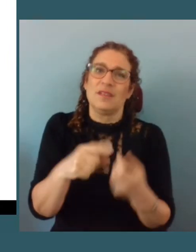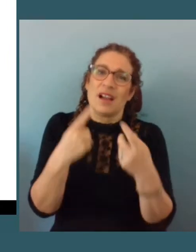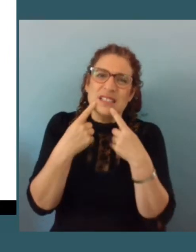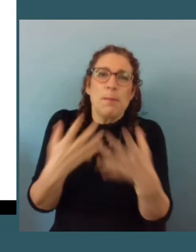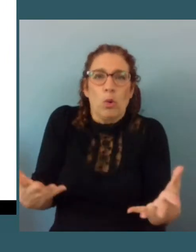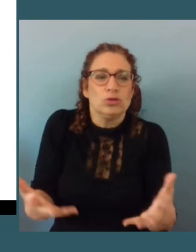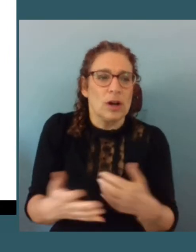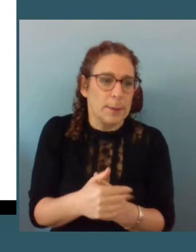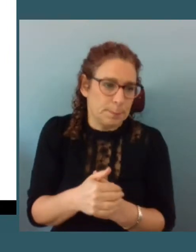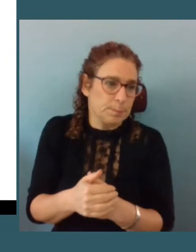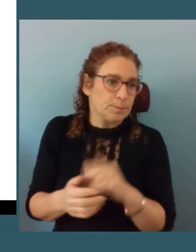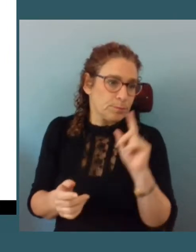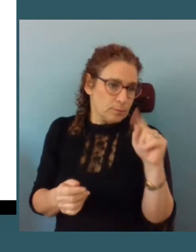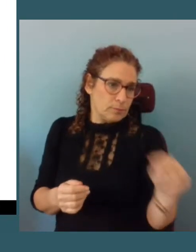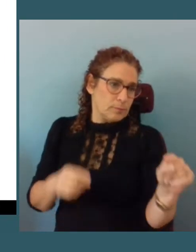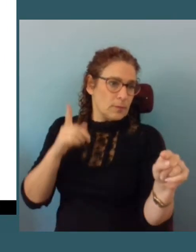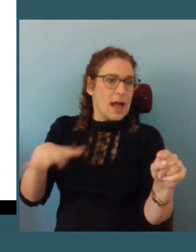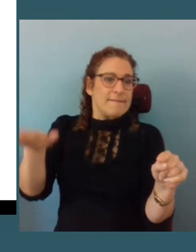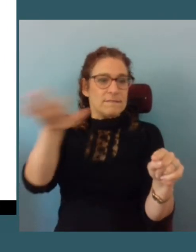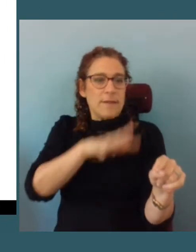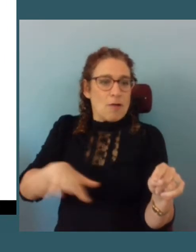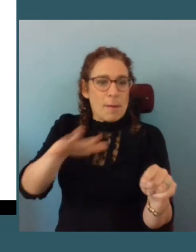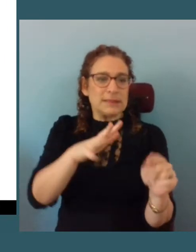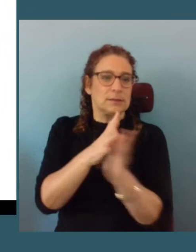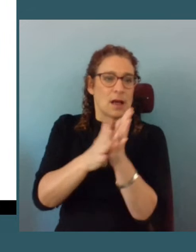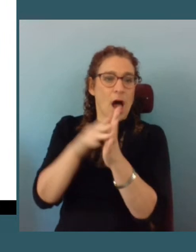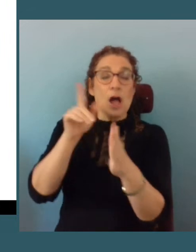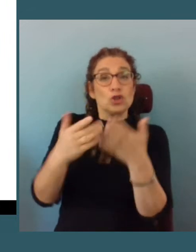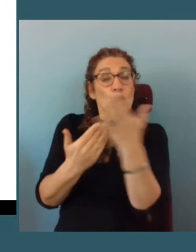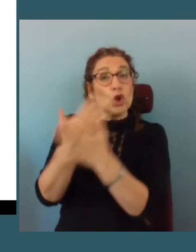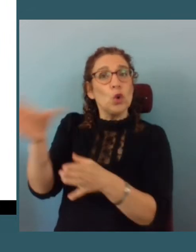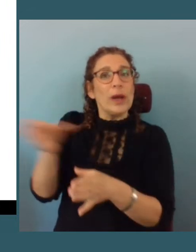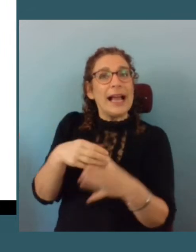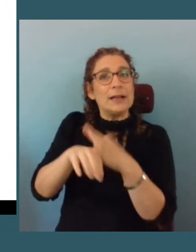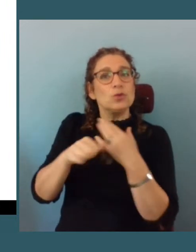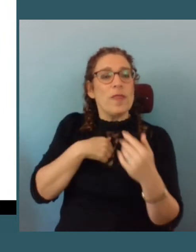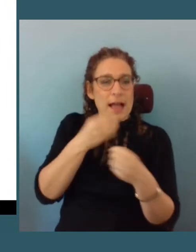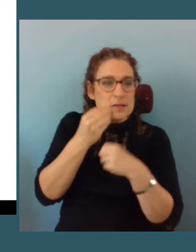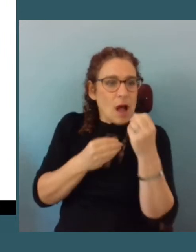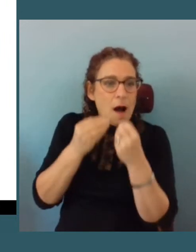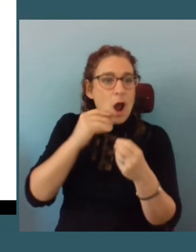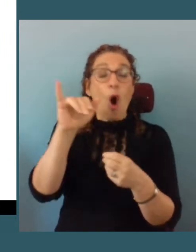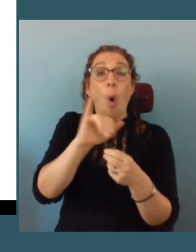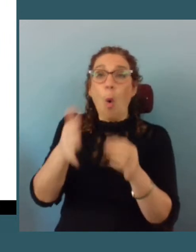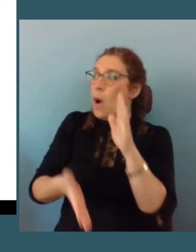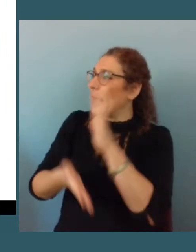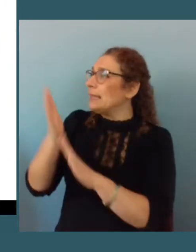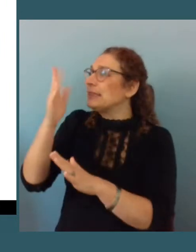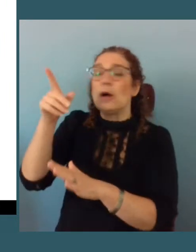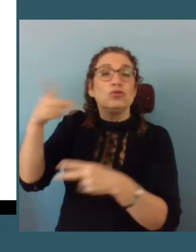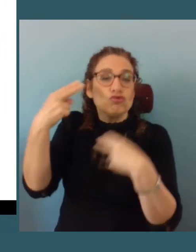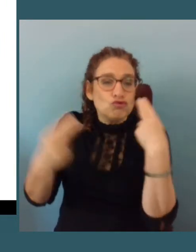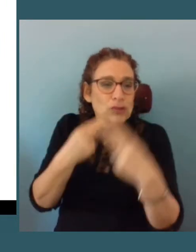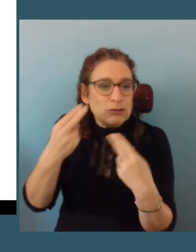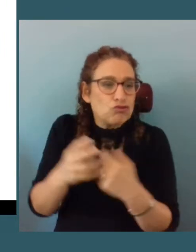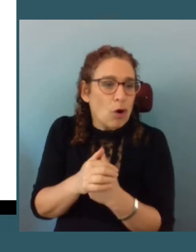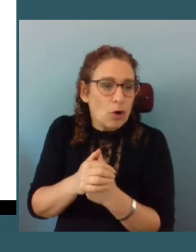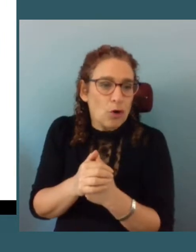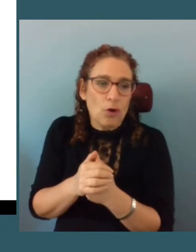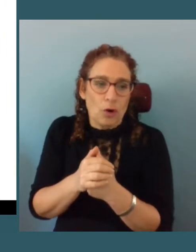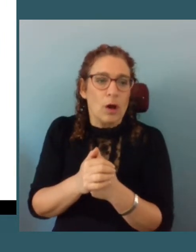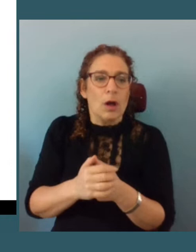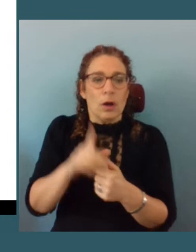of the diet, normally at weaning, eating out at restaurants. Reproducibility, it should always have symptoms when you're exposed to